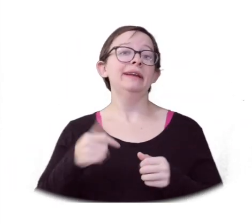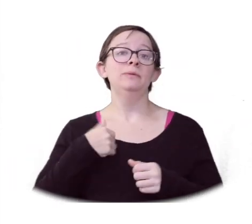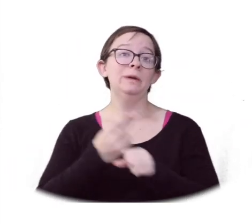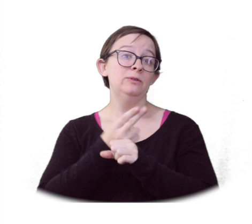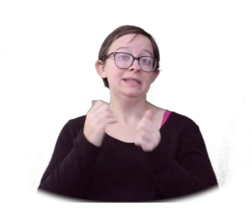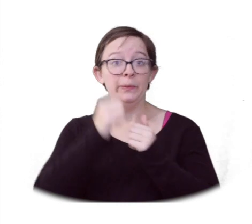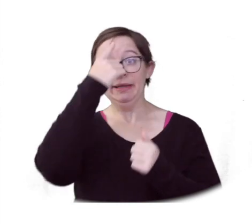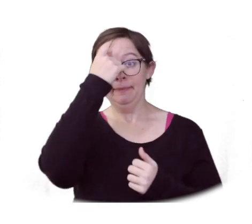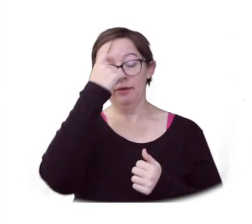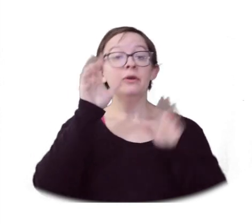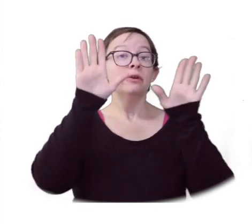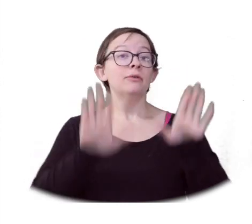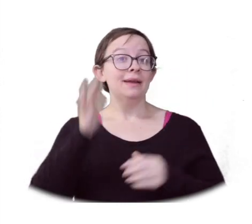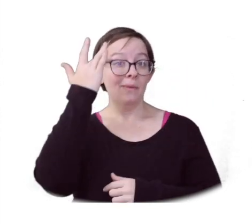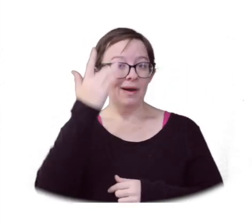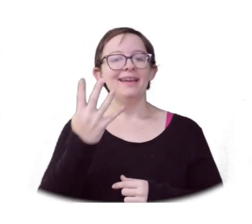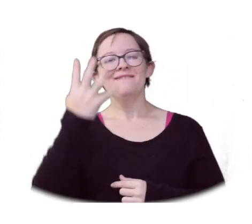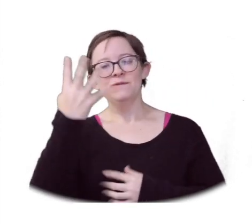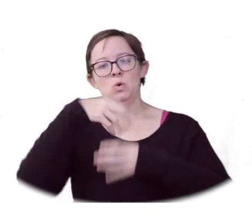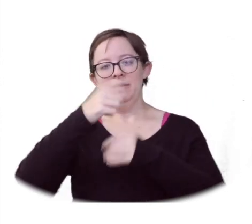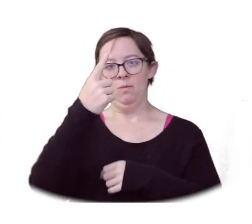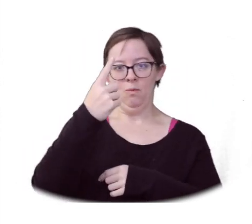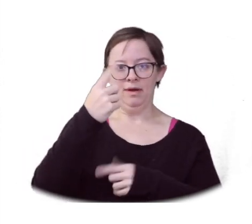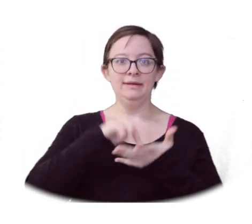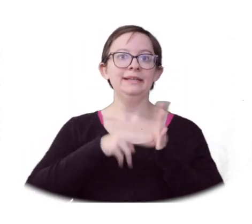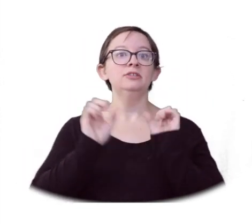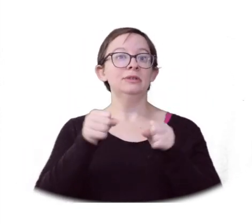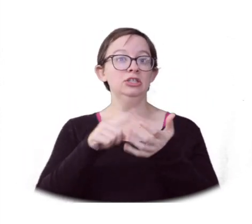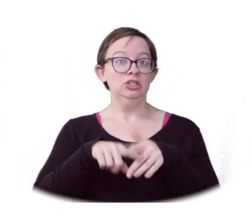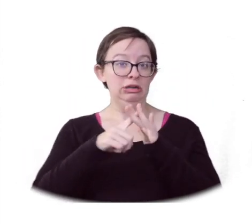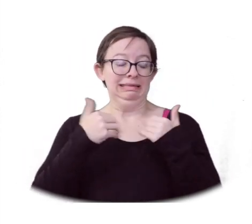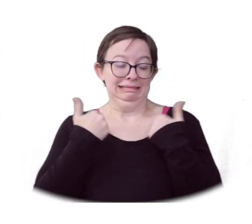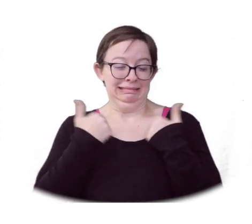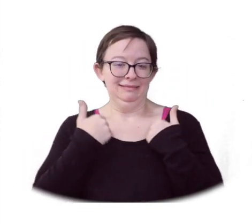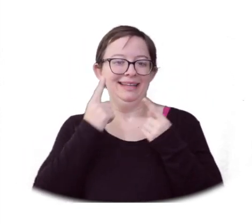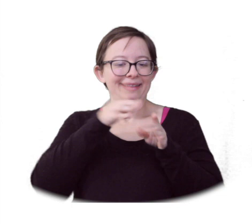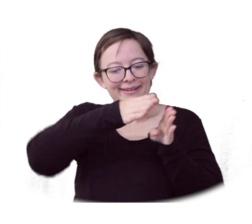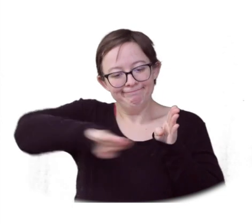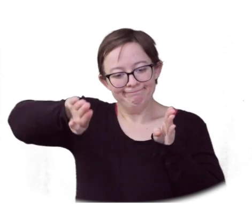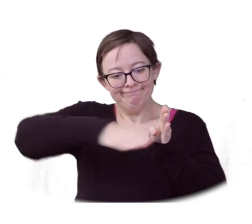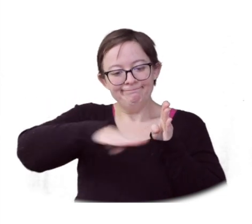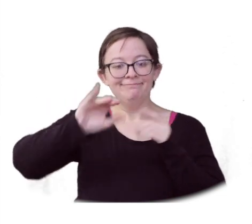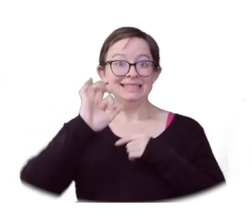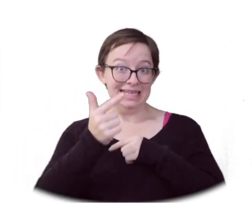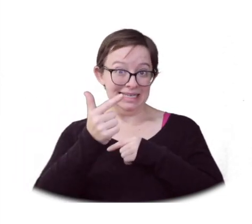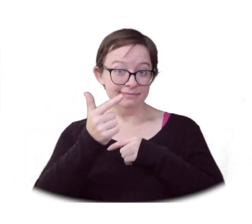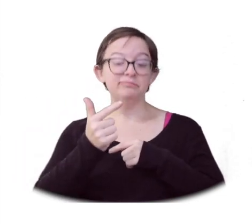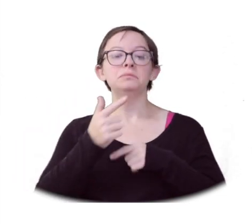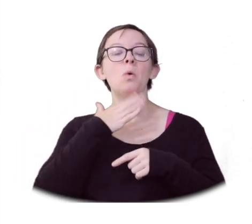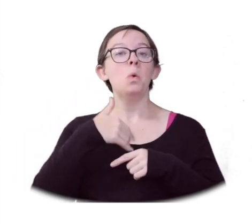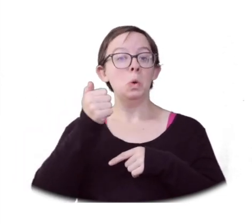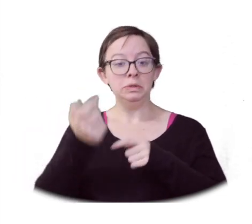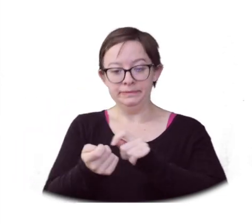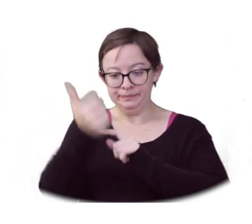a really great one we used with Miko. It's great because it's a 4-in-1. So you can start them out when they're really tiny in this little sling.